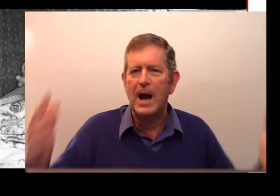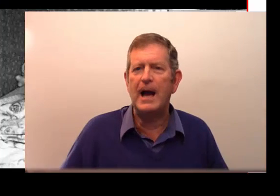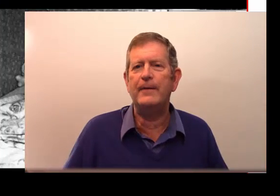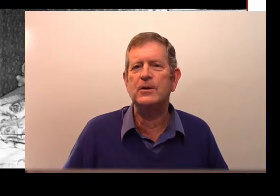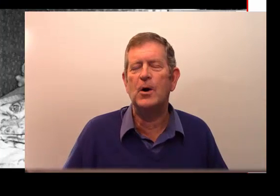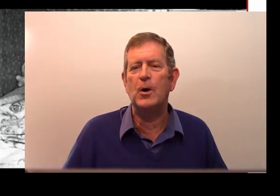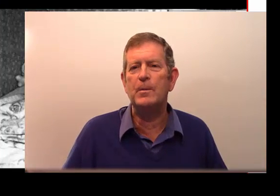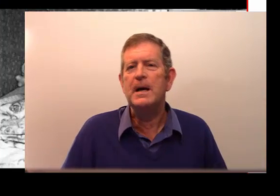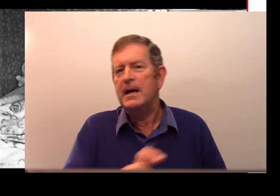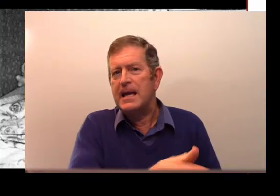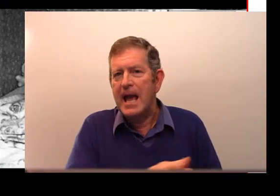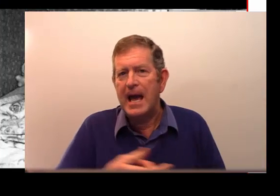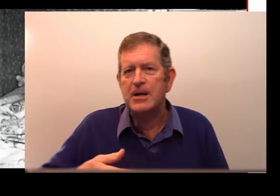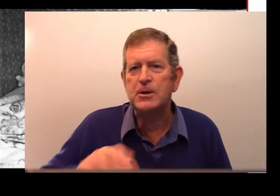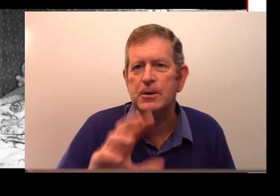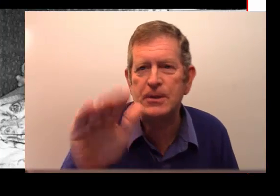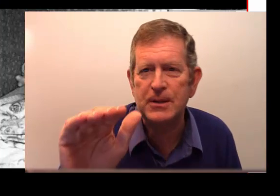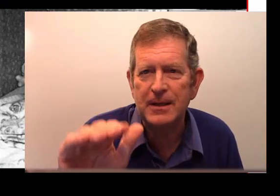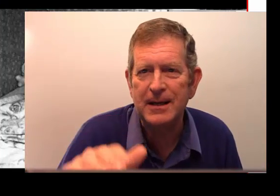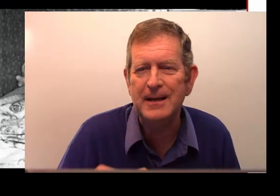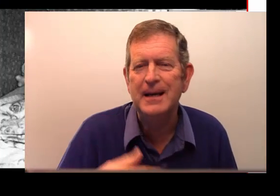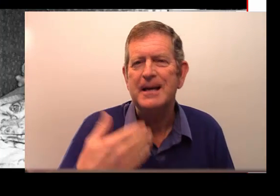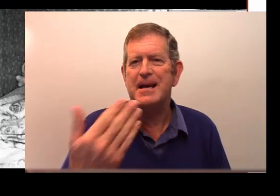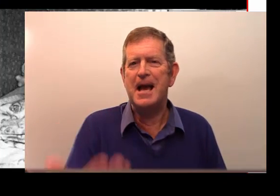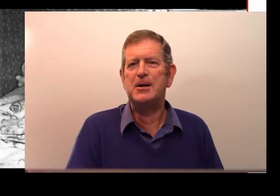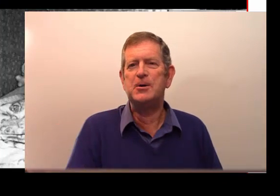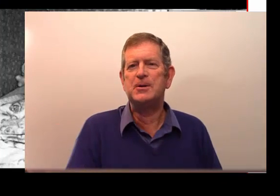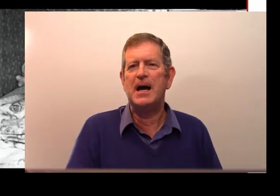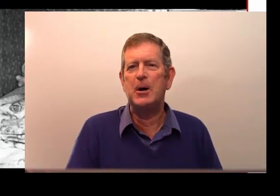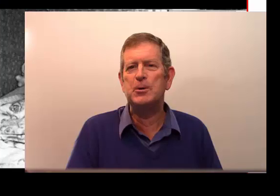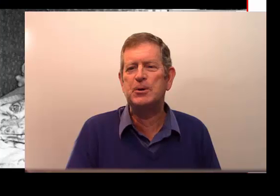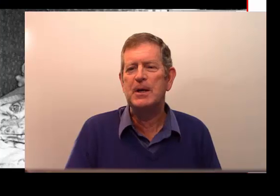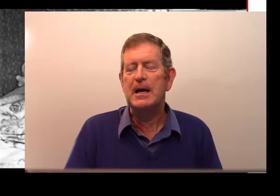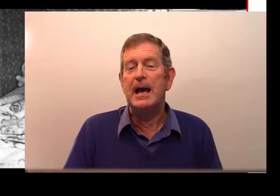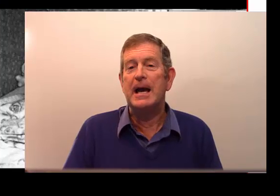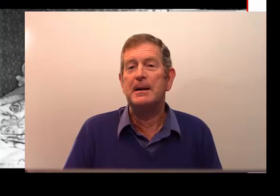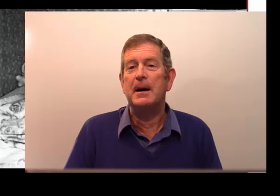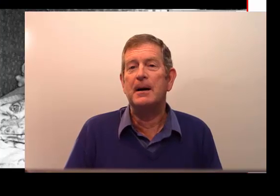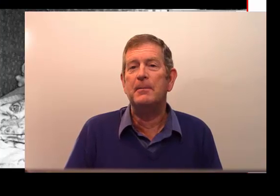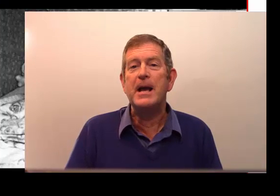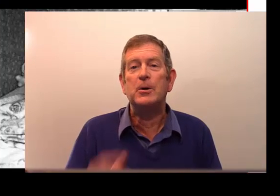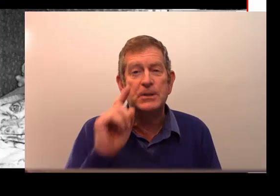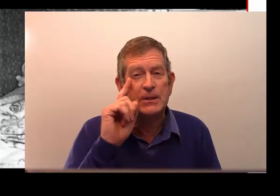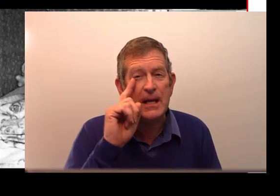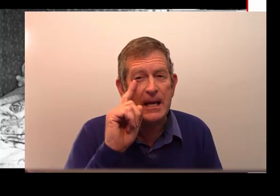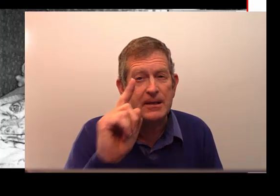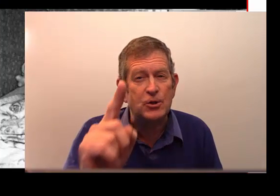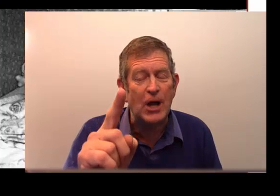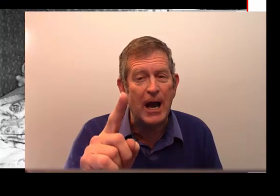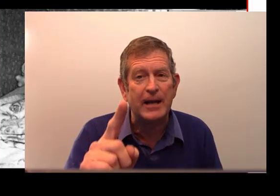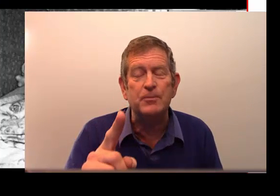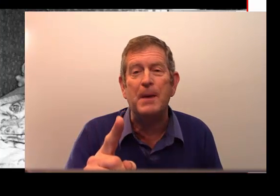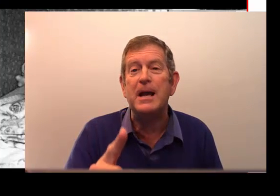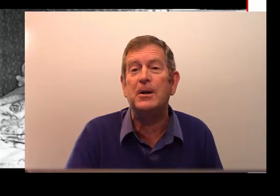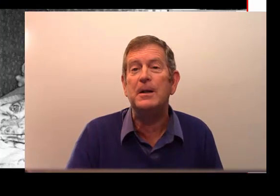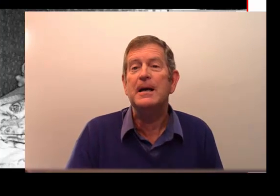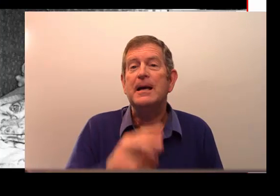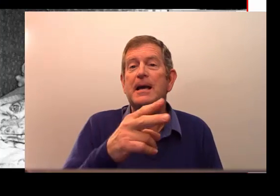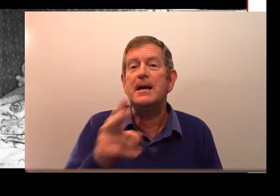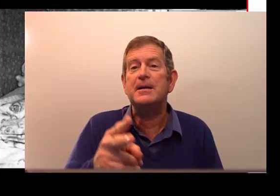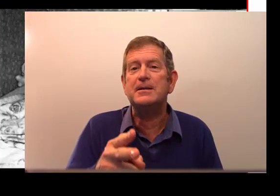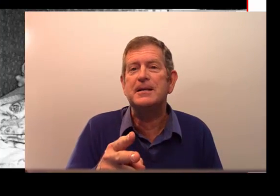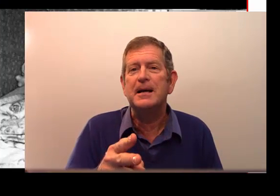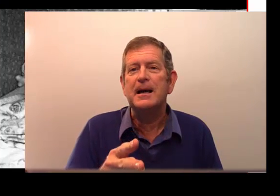He arrives home. He enters the house, and Michael sees John, and